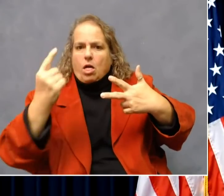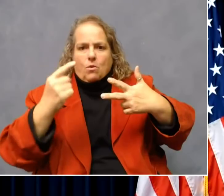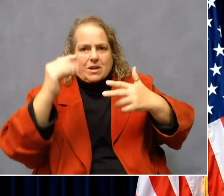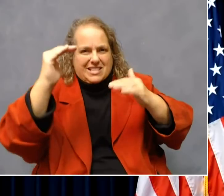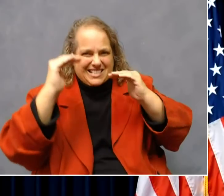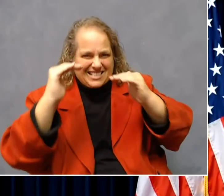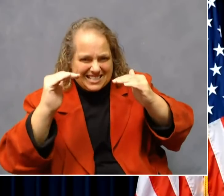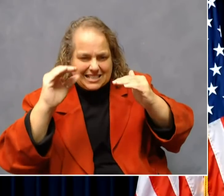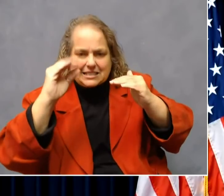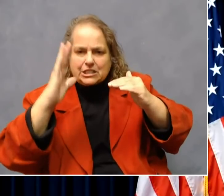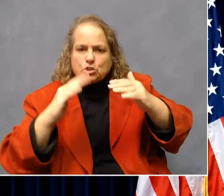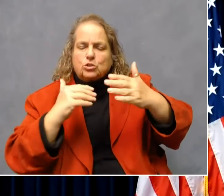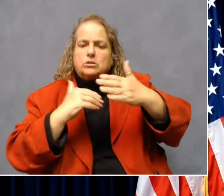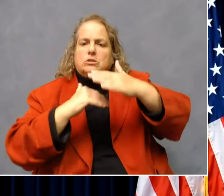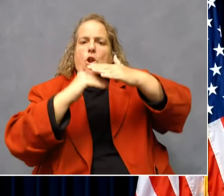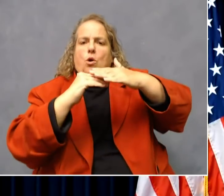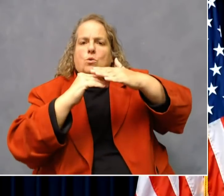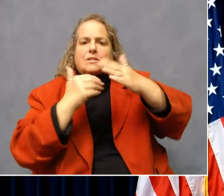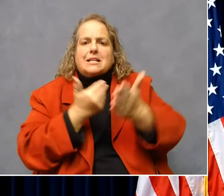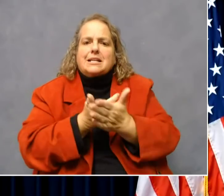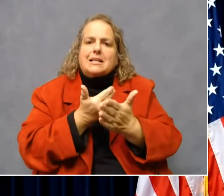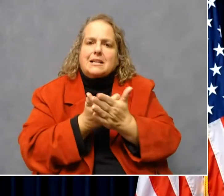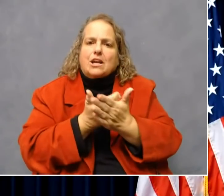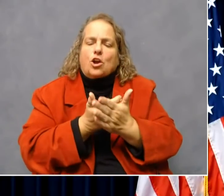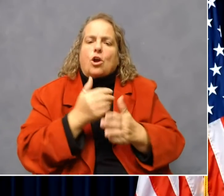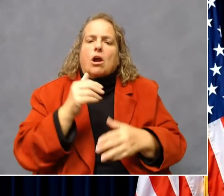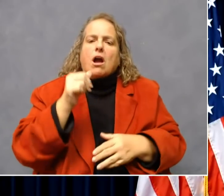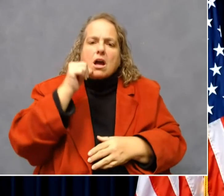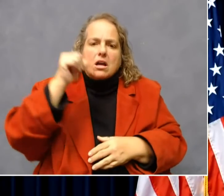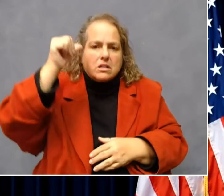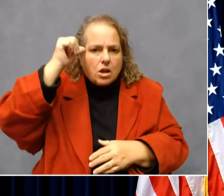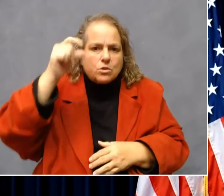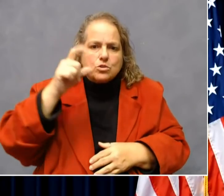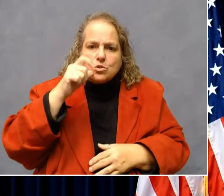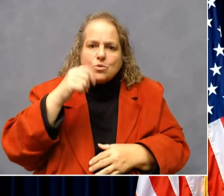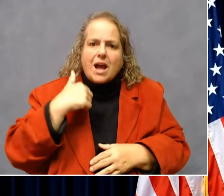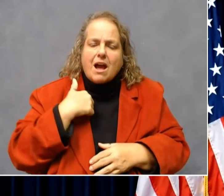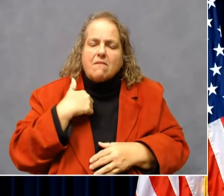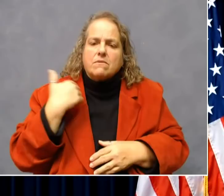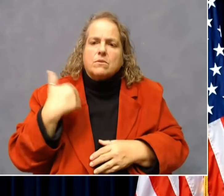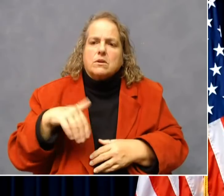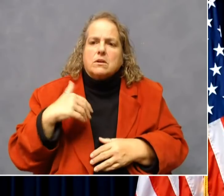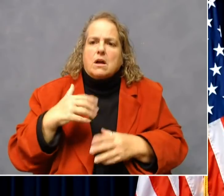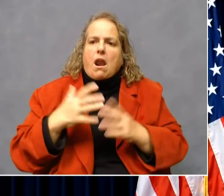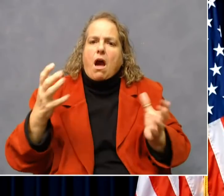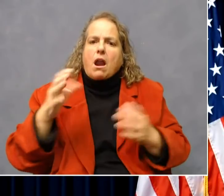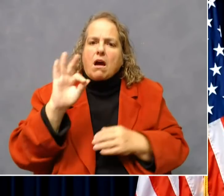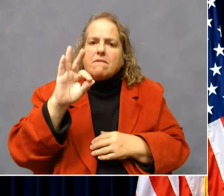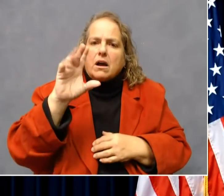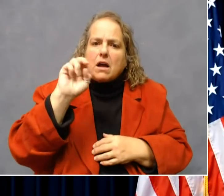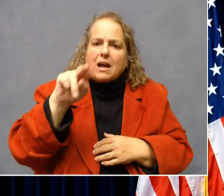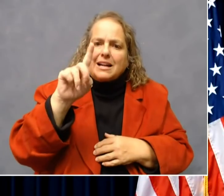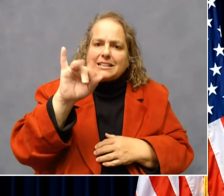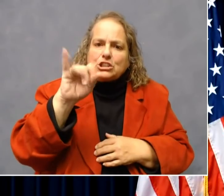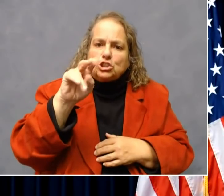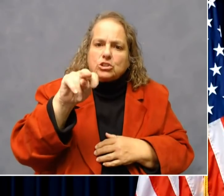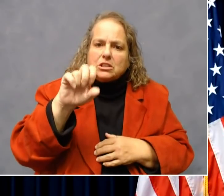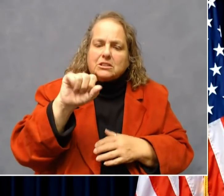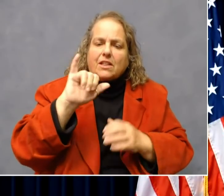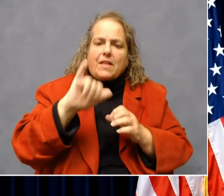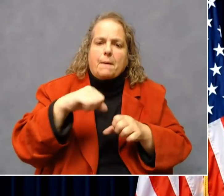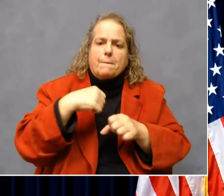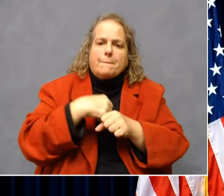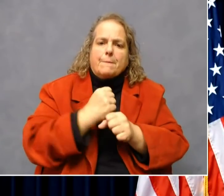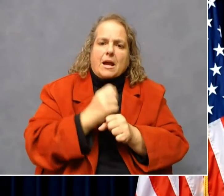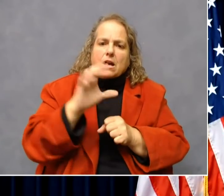with adults that have very significant conditions that make COVID-19